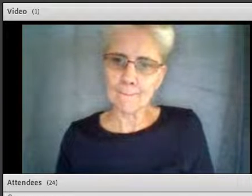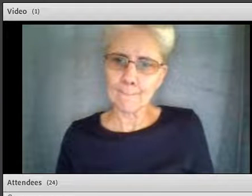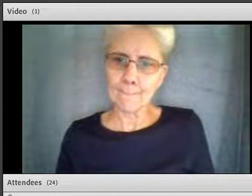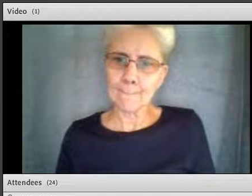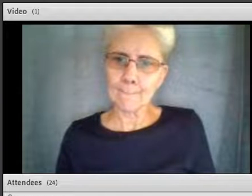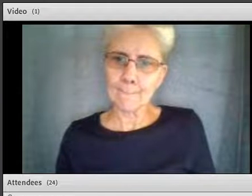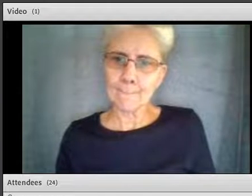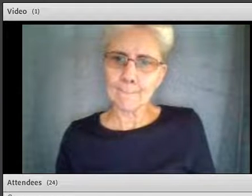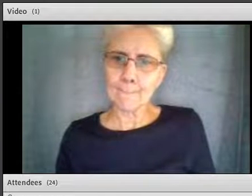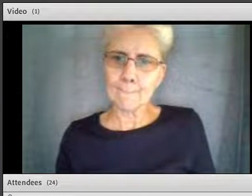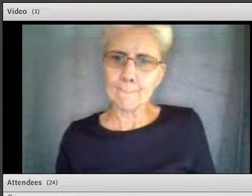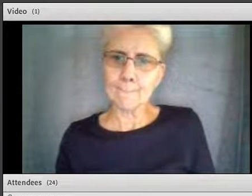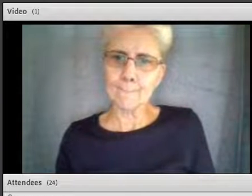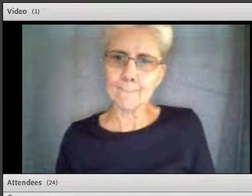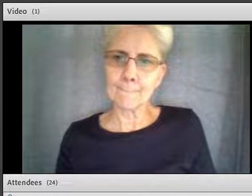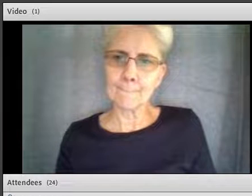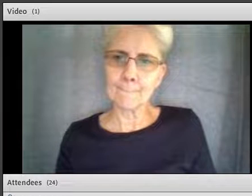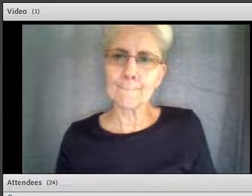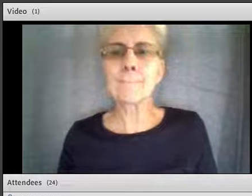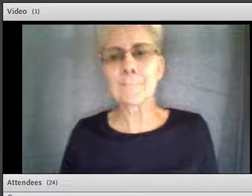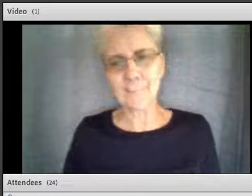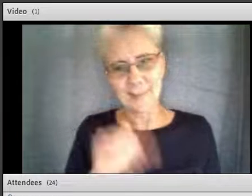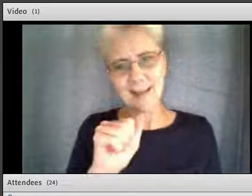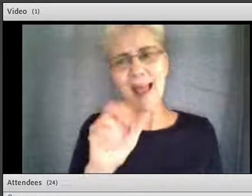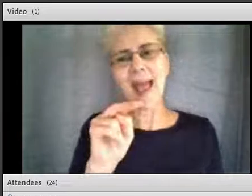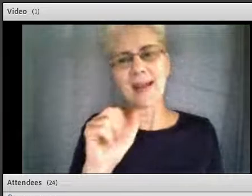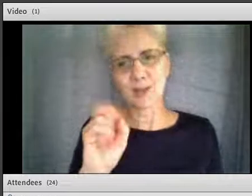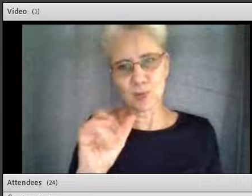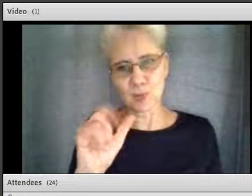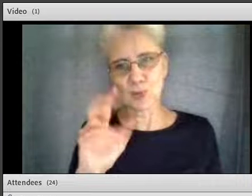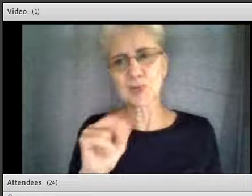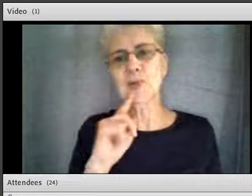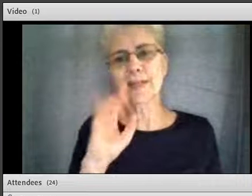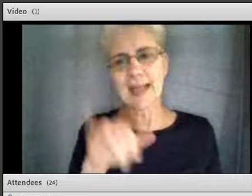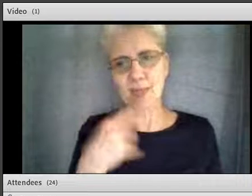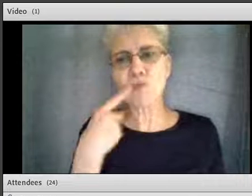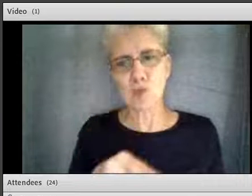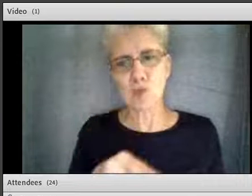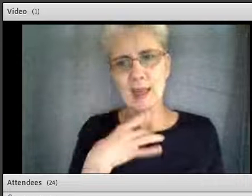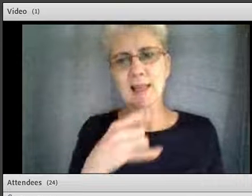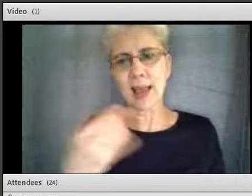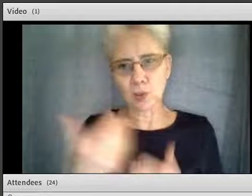Yeah, so Anna and Susan and are saying they agree. They like new windows as well. It's